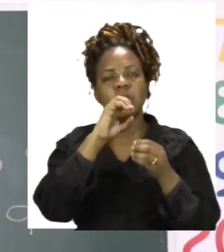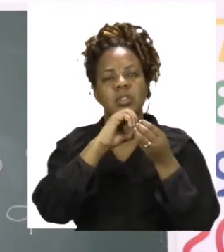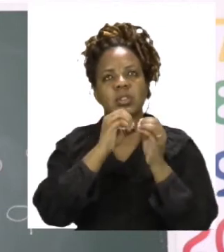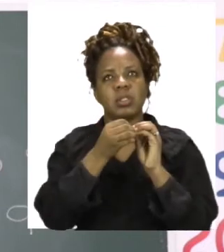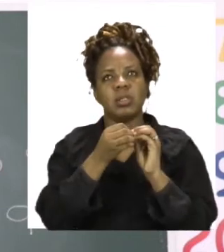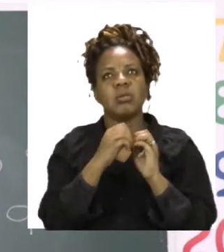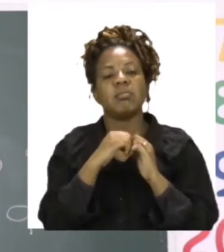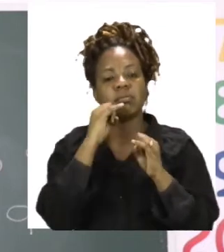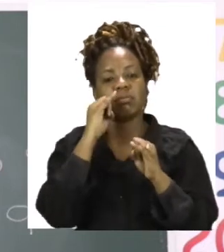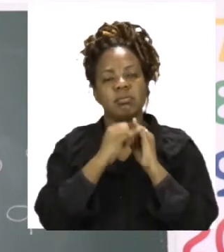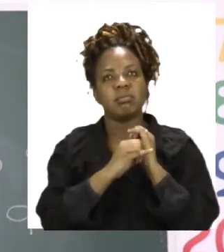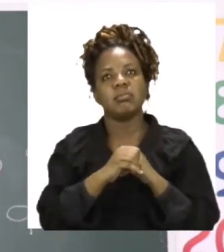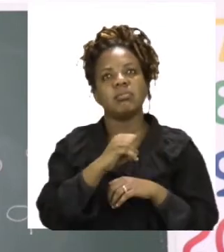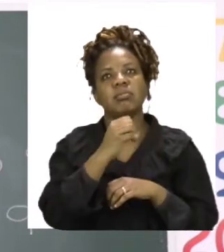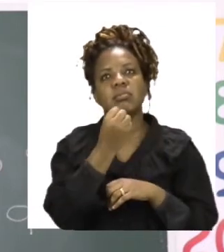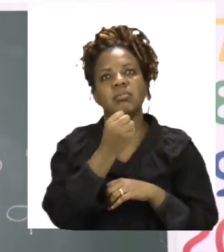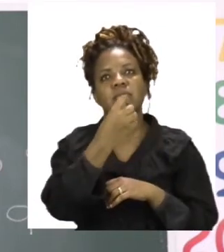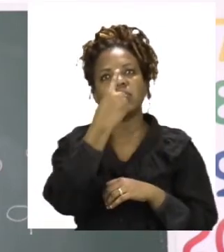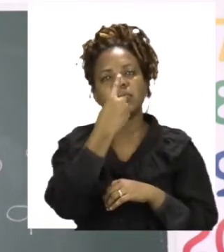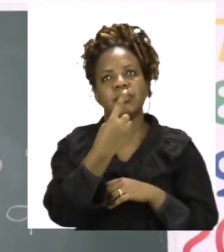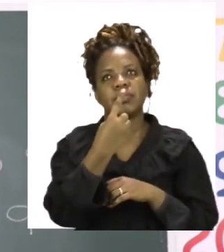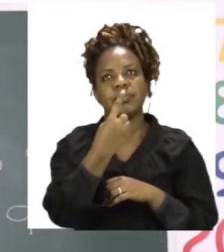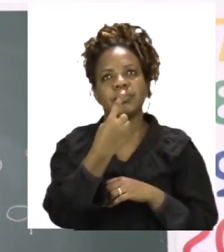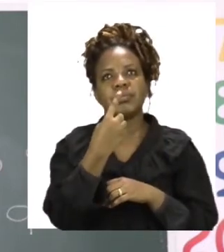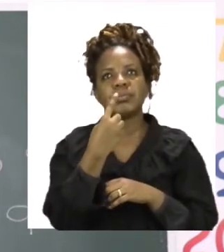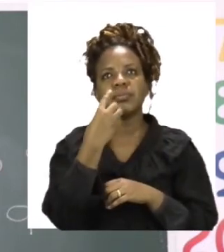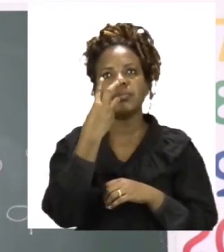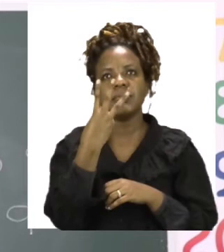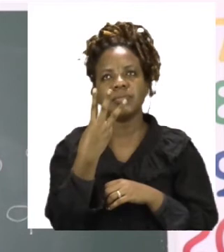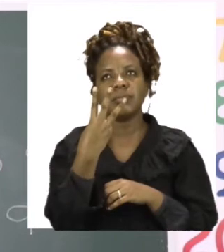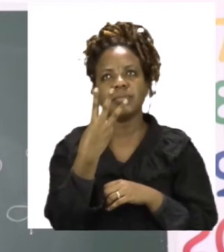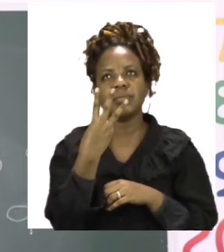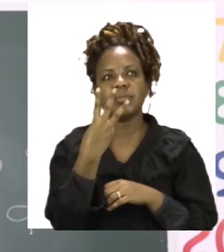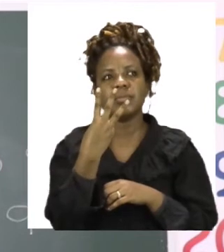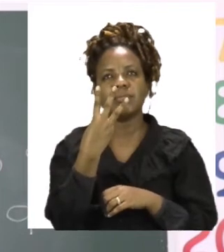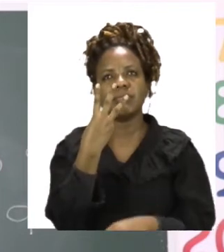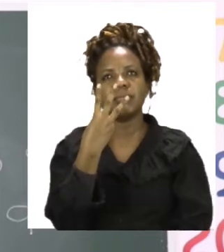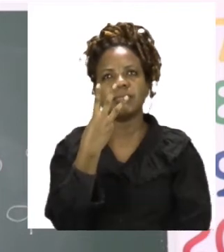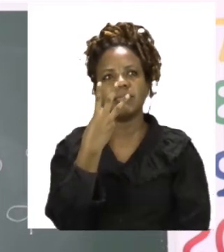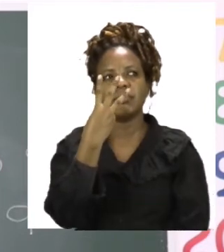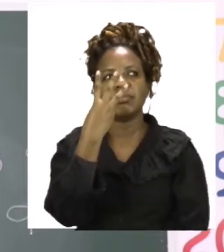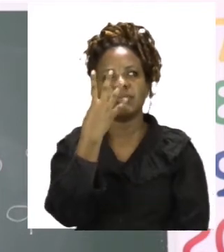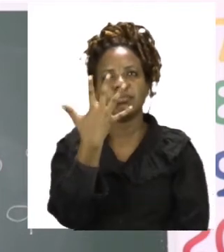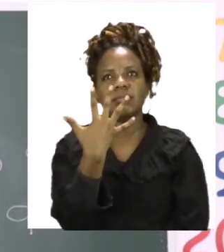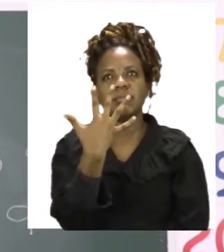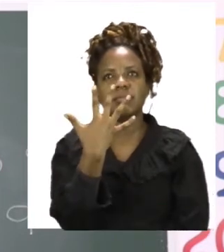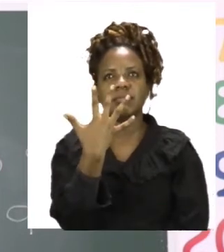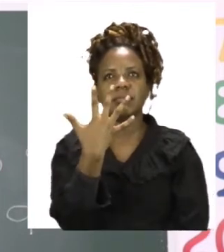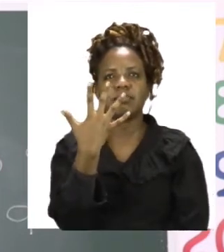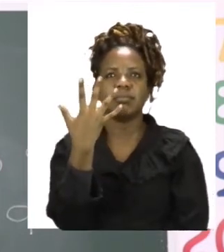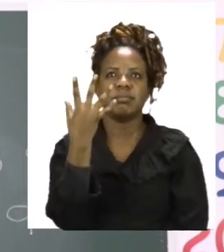with 1, let's read together, or 3 or